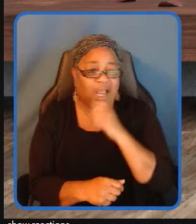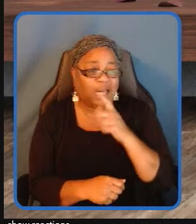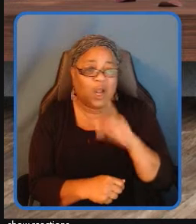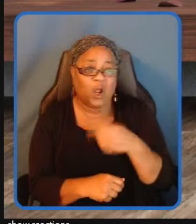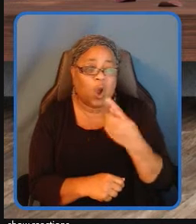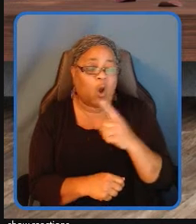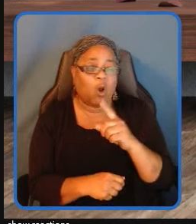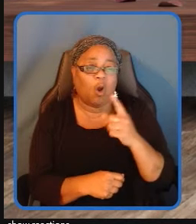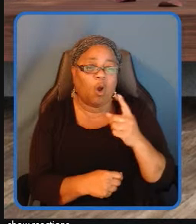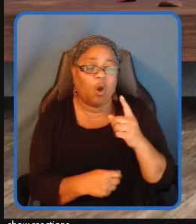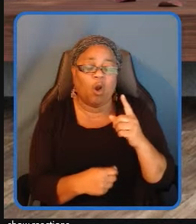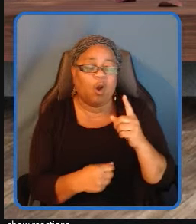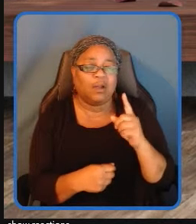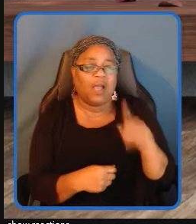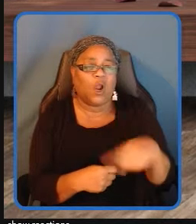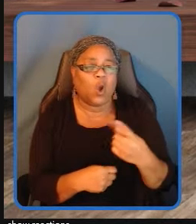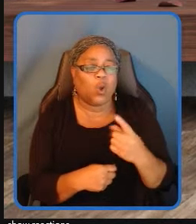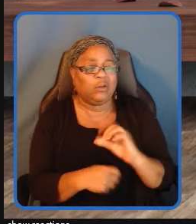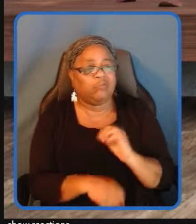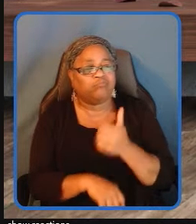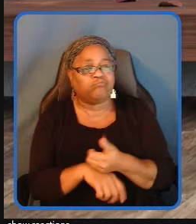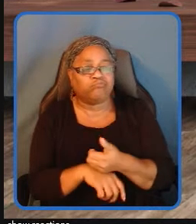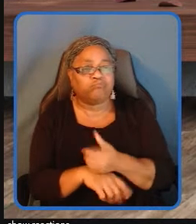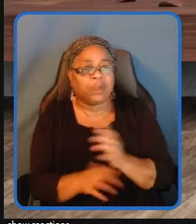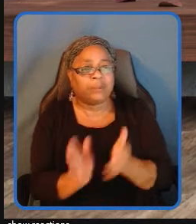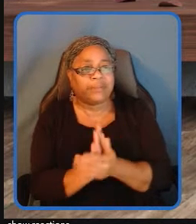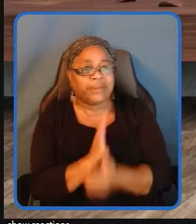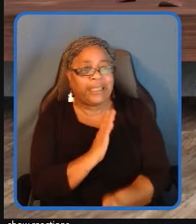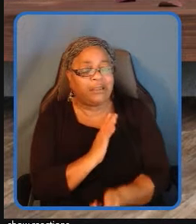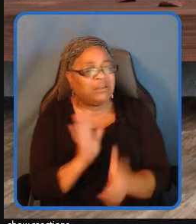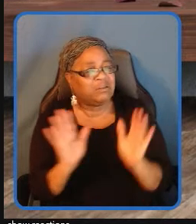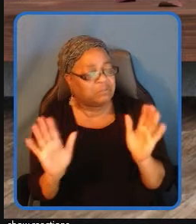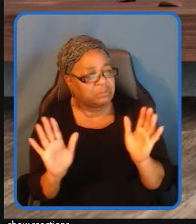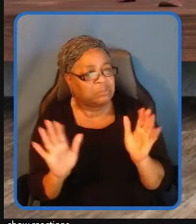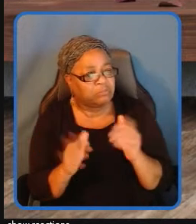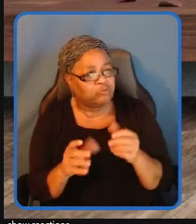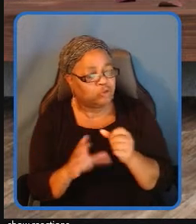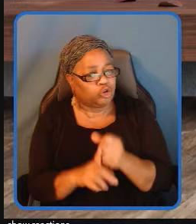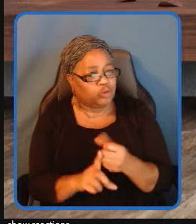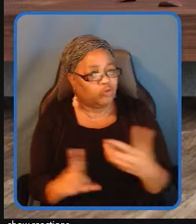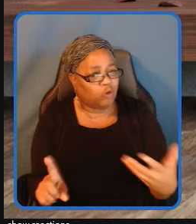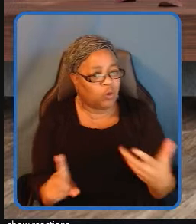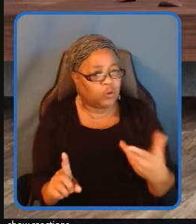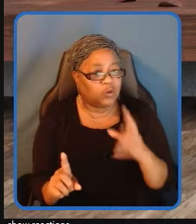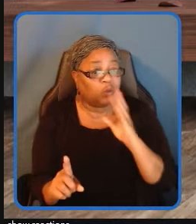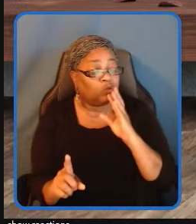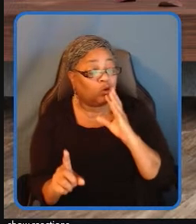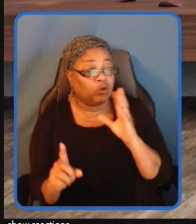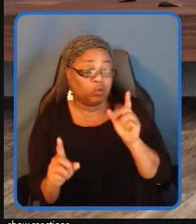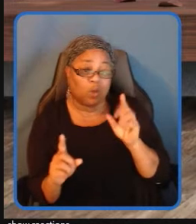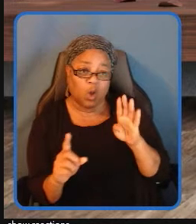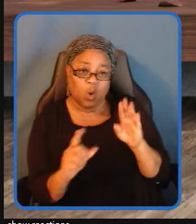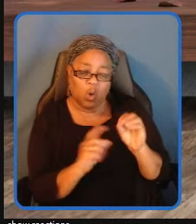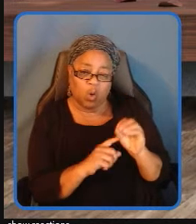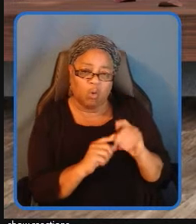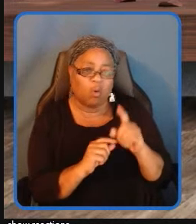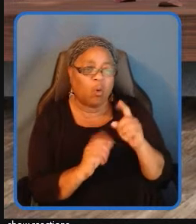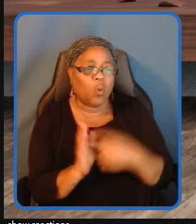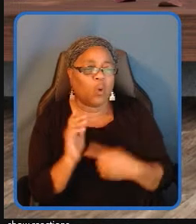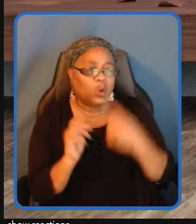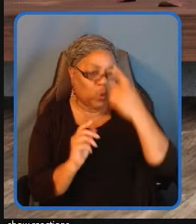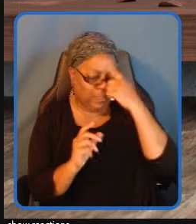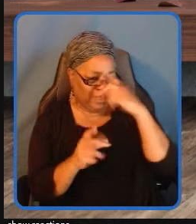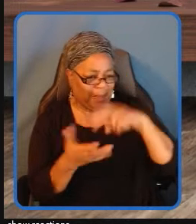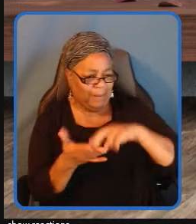set of traits. So I'm going to start with Bo. Can you talk to us a little bit about what you think inclusive leadership